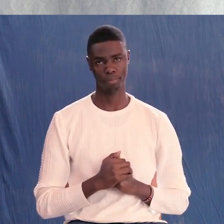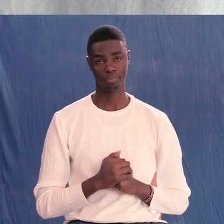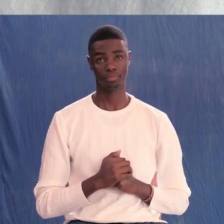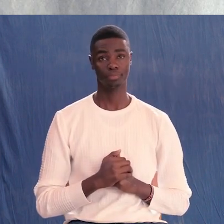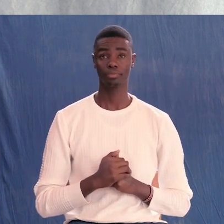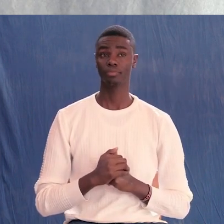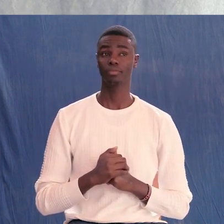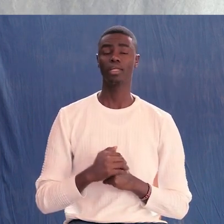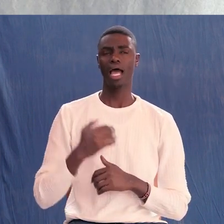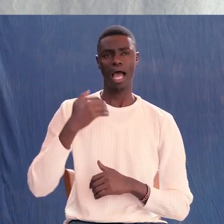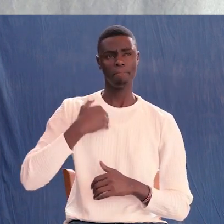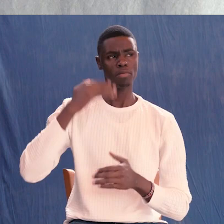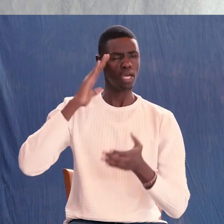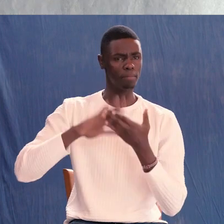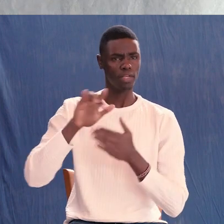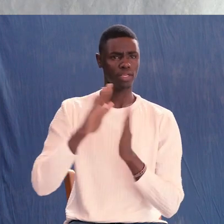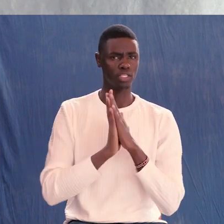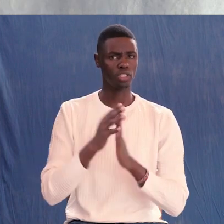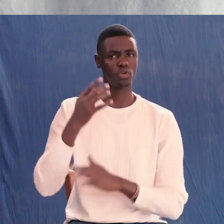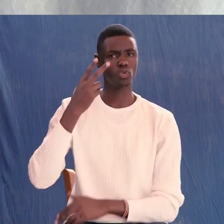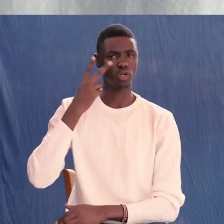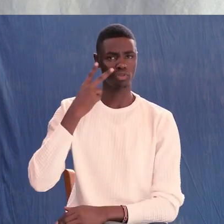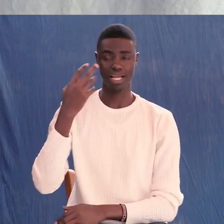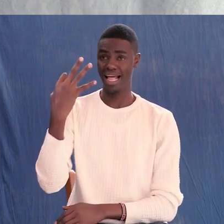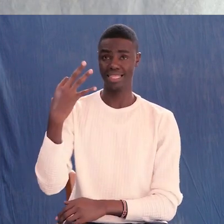And I believe in this passage we can see three reasons